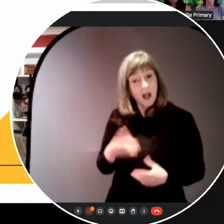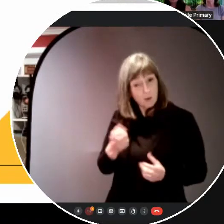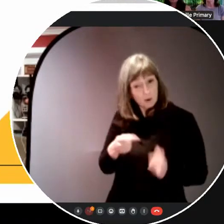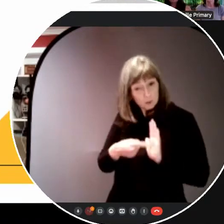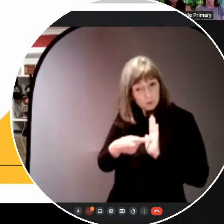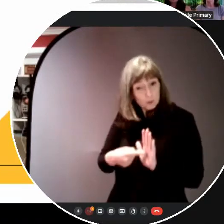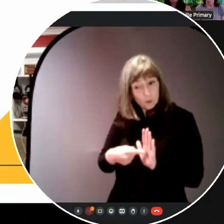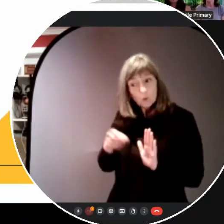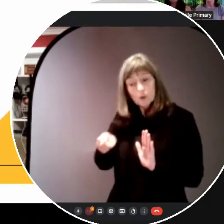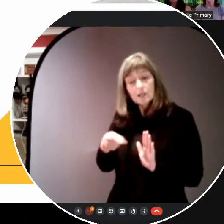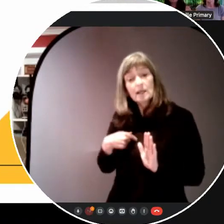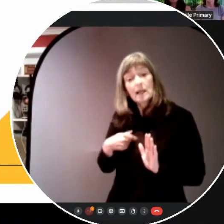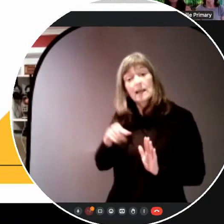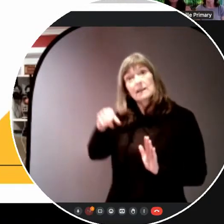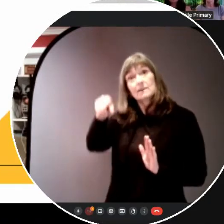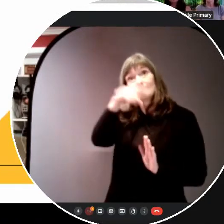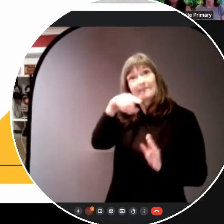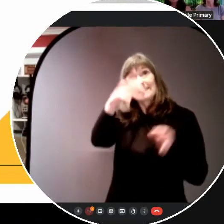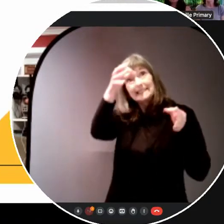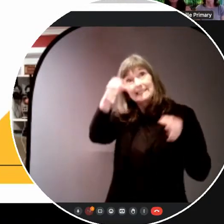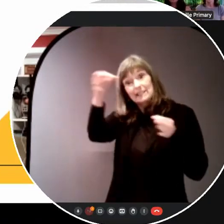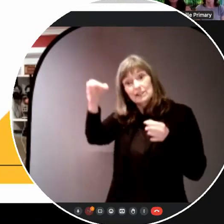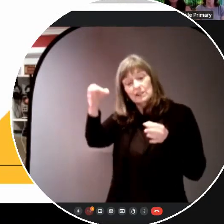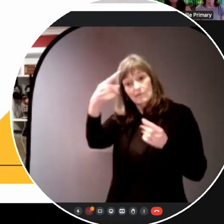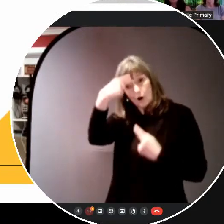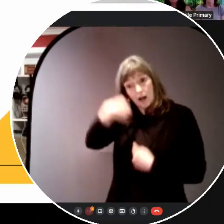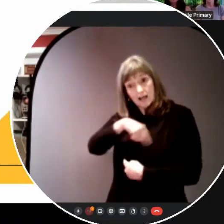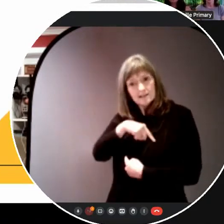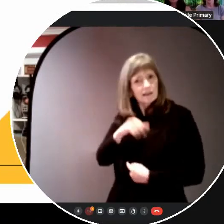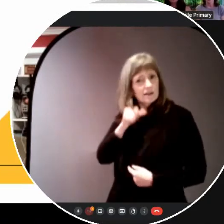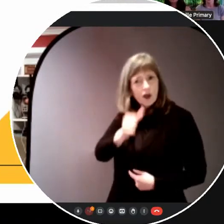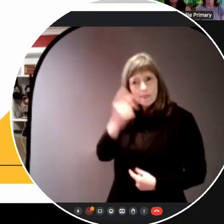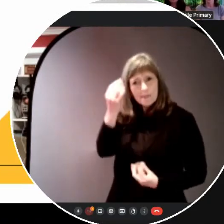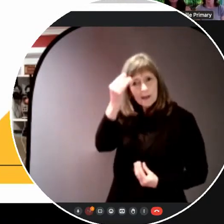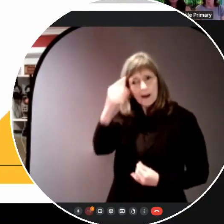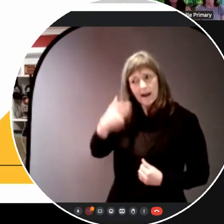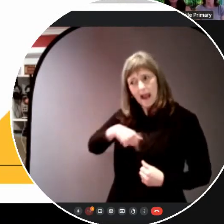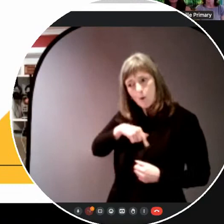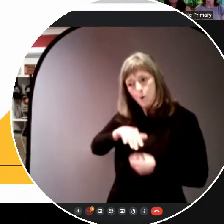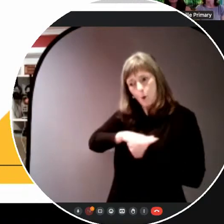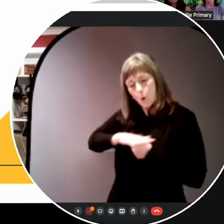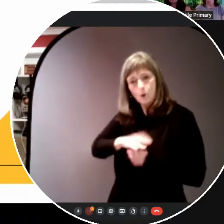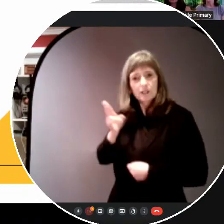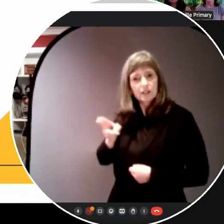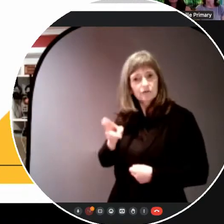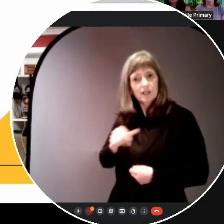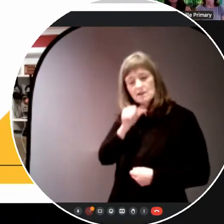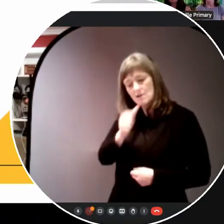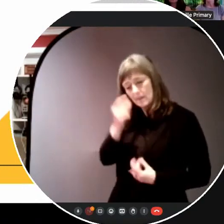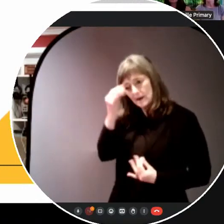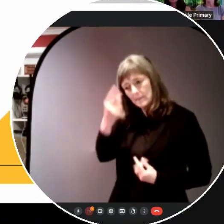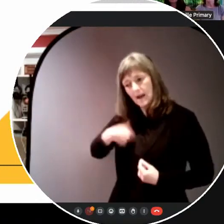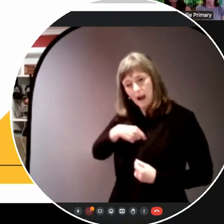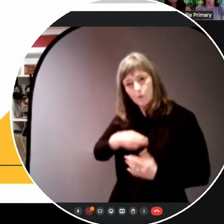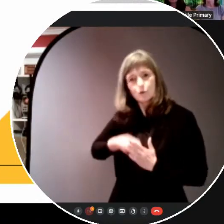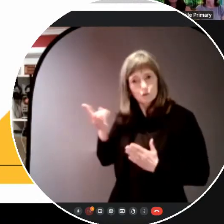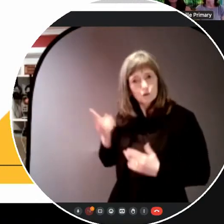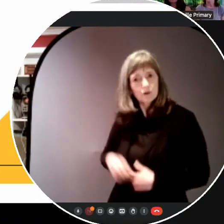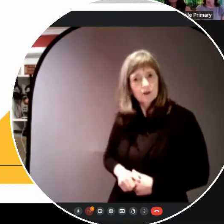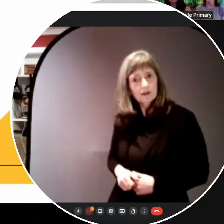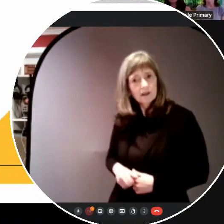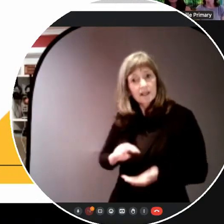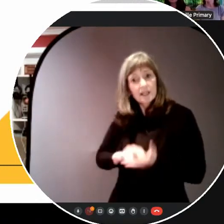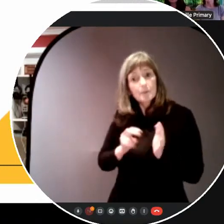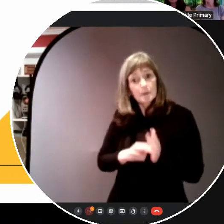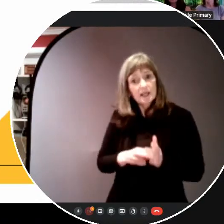that decisions that don't consider our local history, our local truth, it does lead to poor public policy